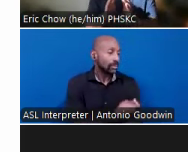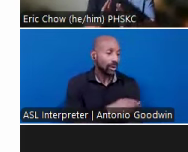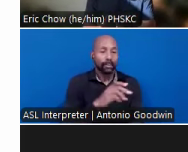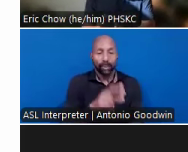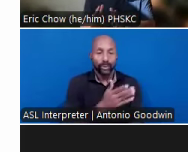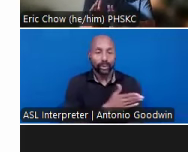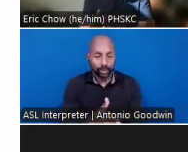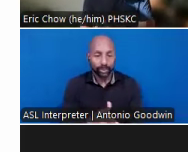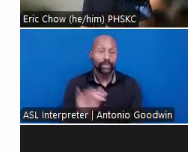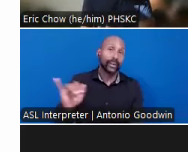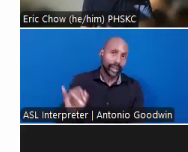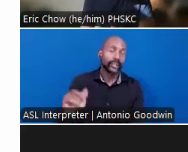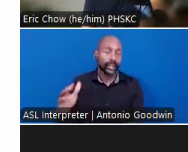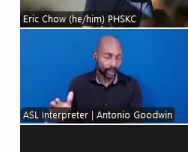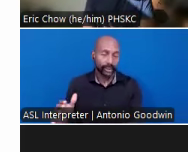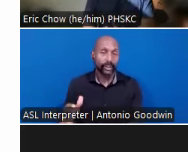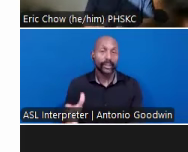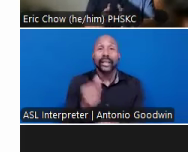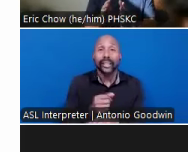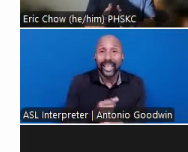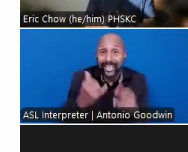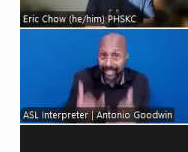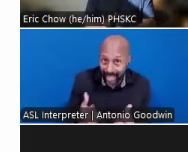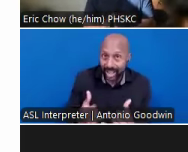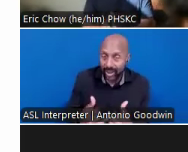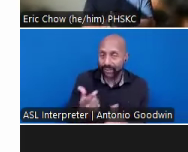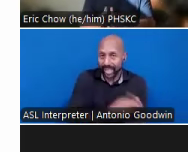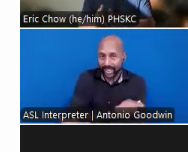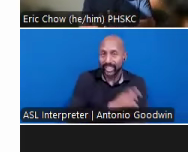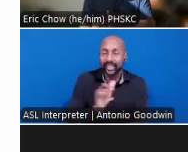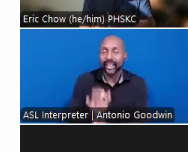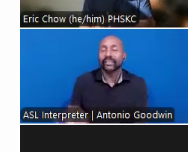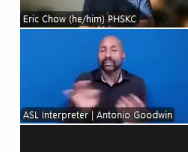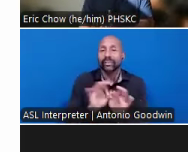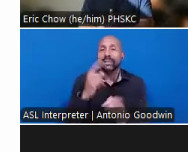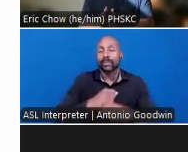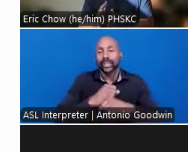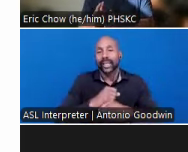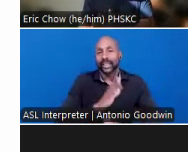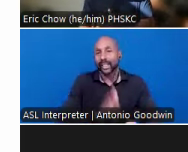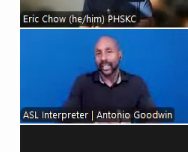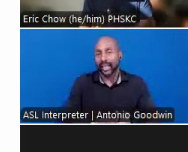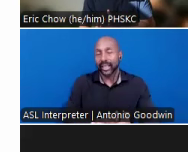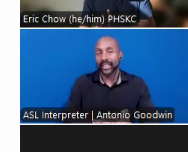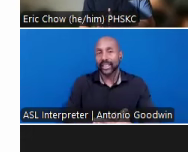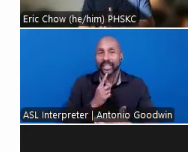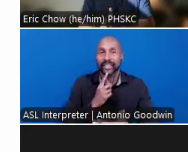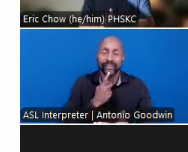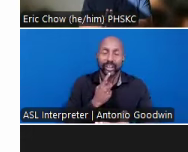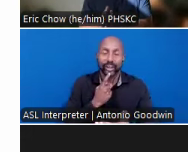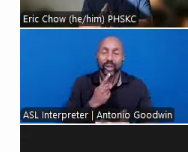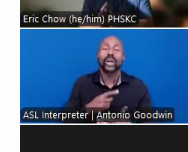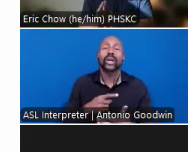getting up to date with this vaccine now is going to be really critical at protecting against the severe